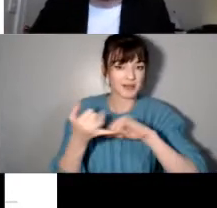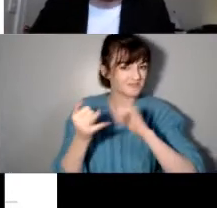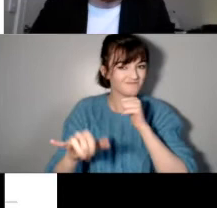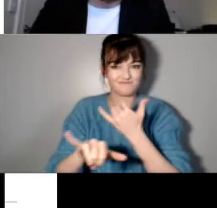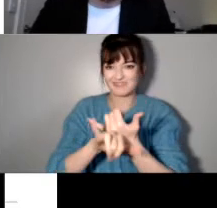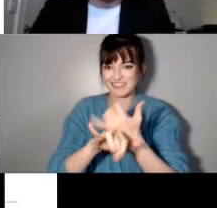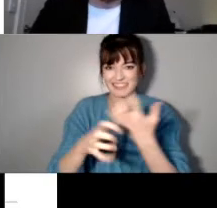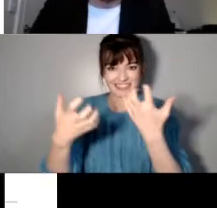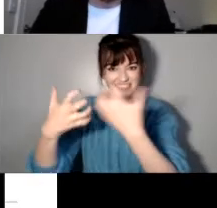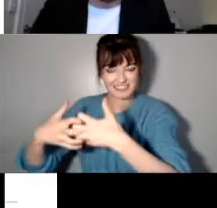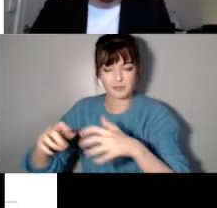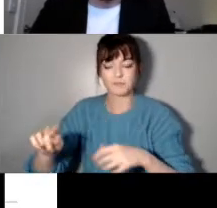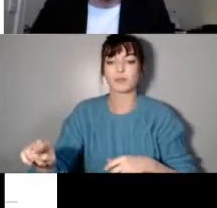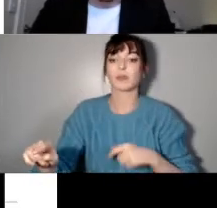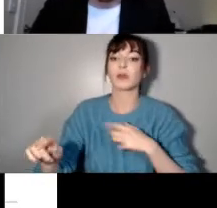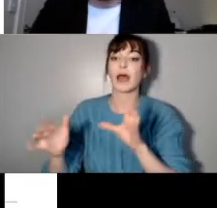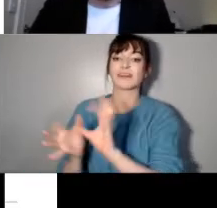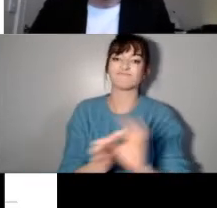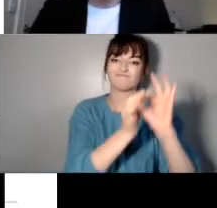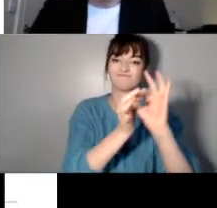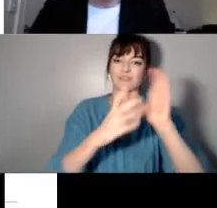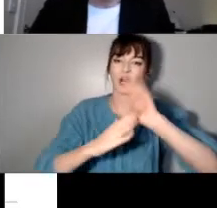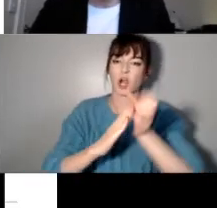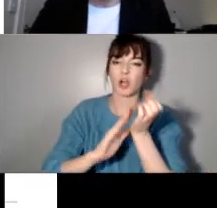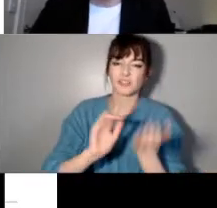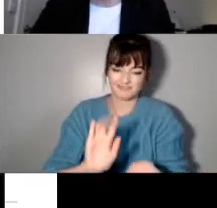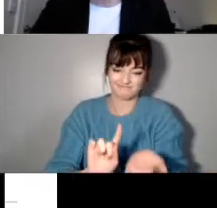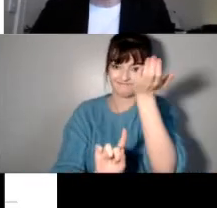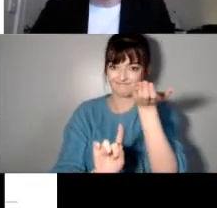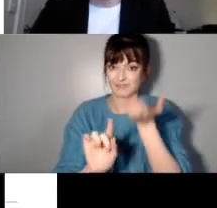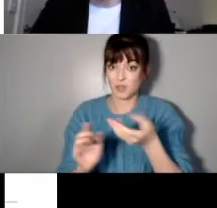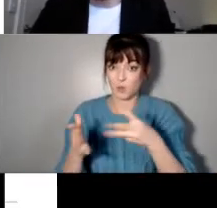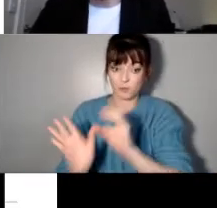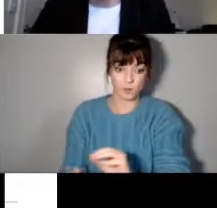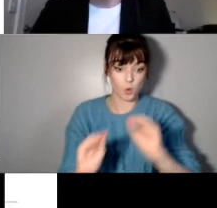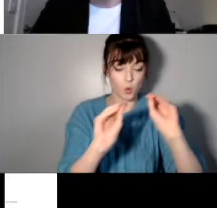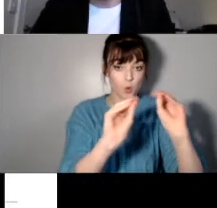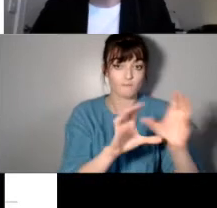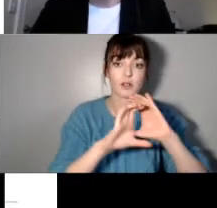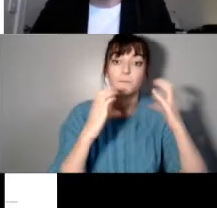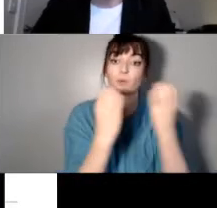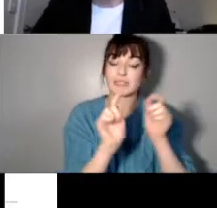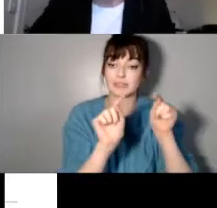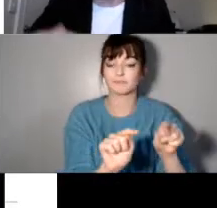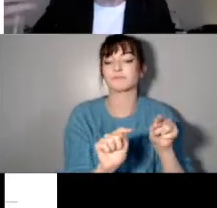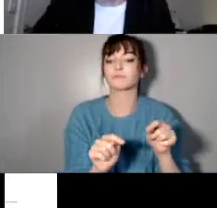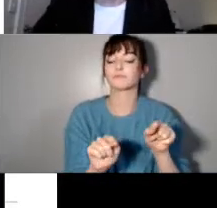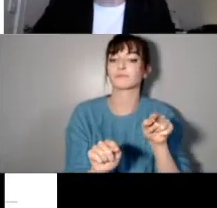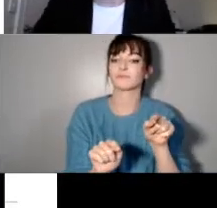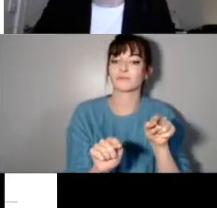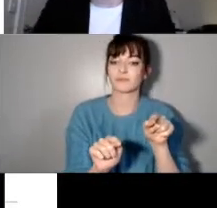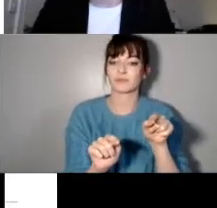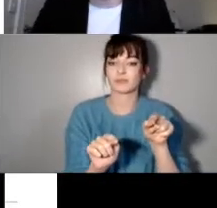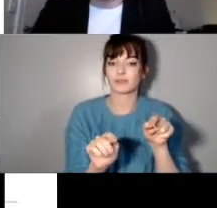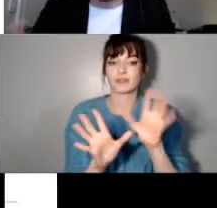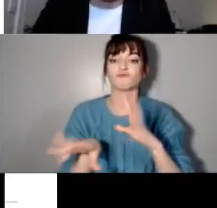the associated cost uplift with transferring those individuals to the community, we modeled the